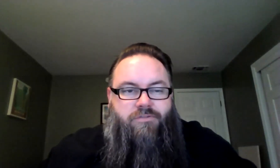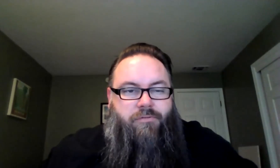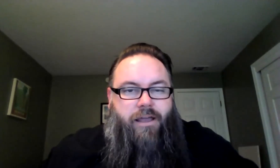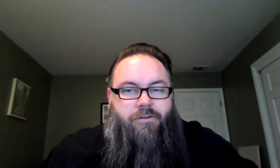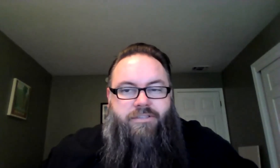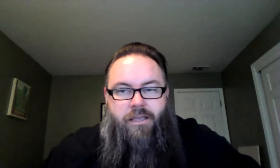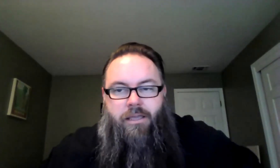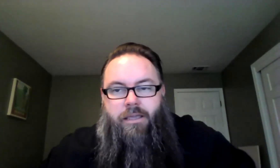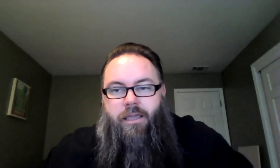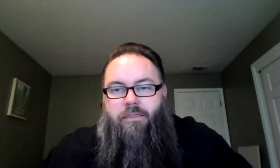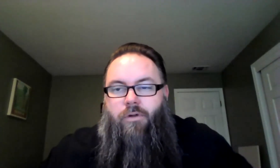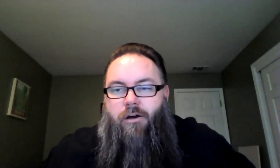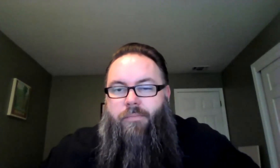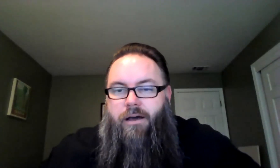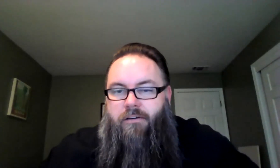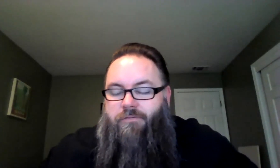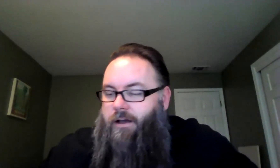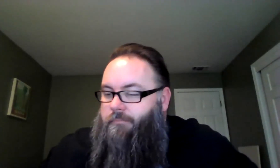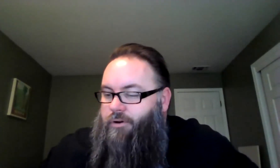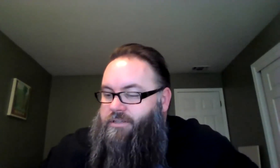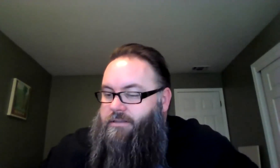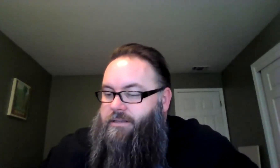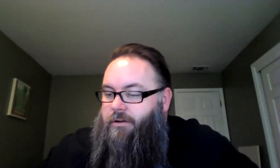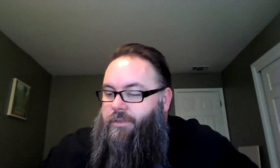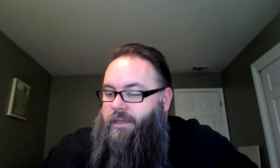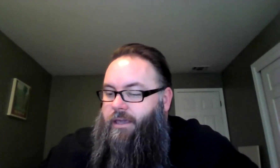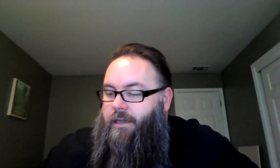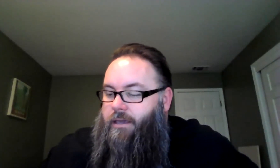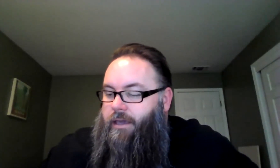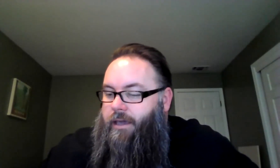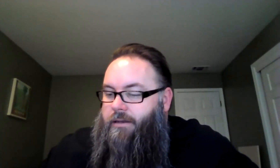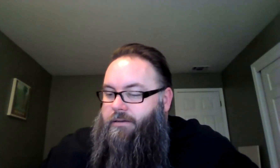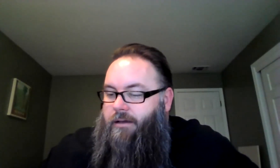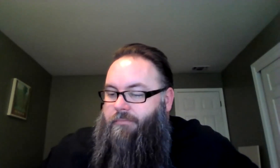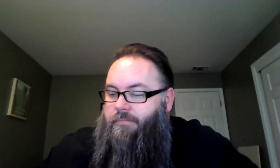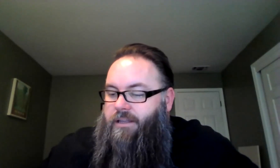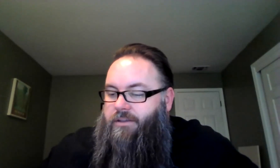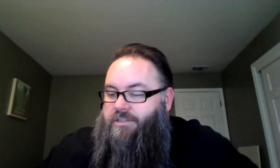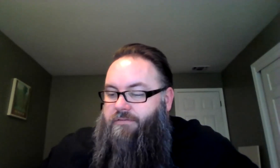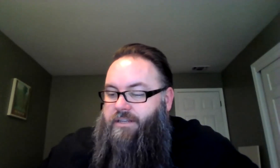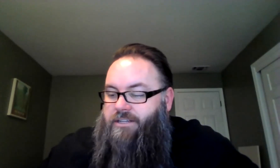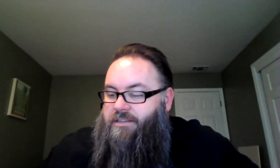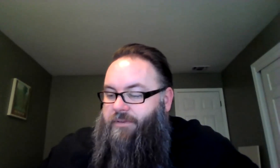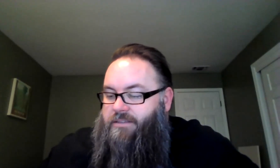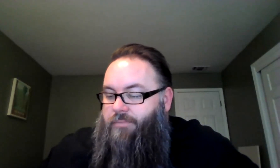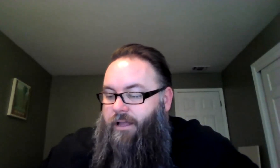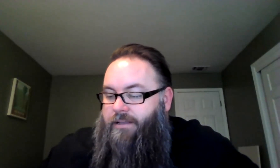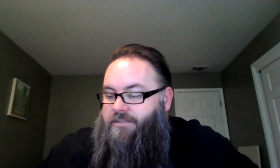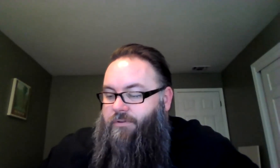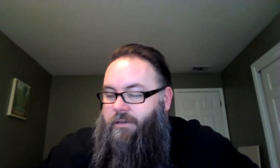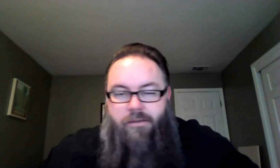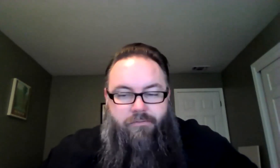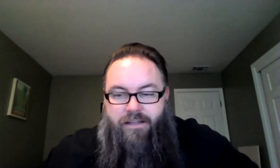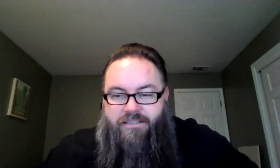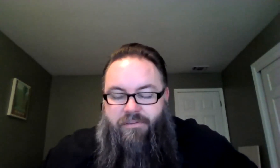for service providers in the realm of person-centered thinking and getting yourselves in HCBS